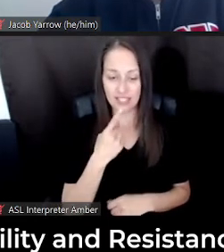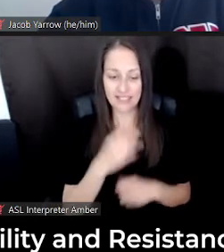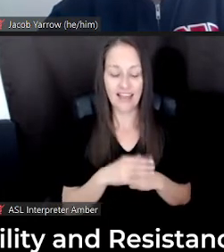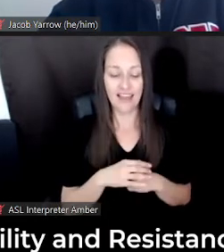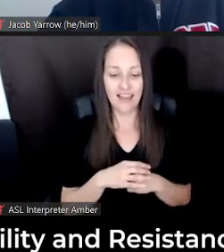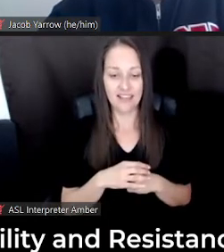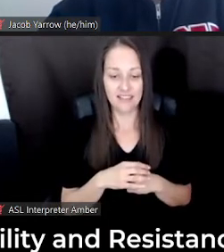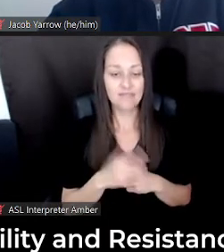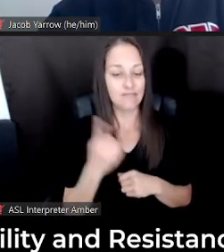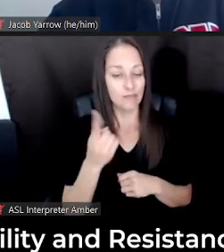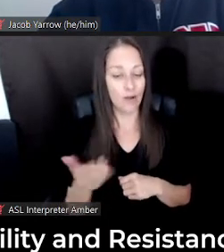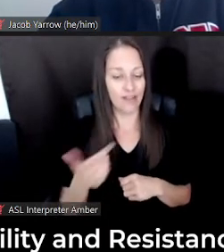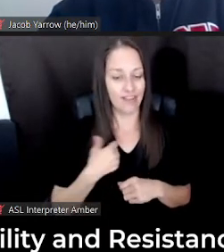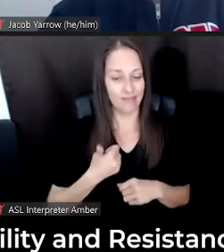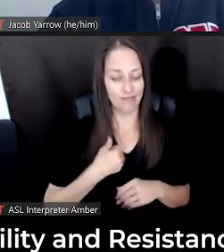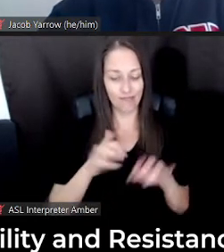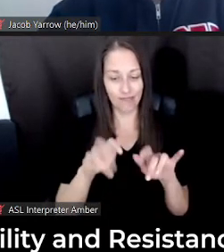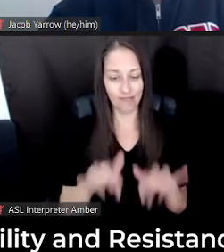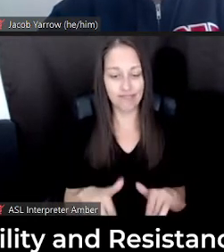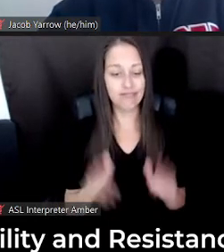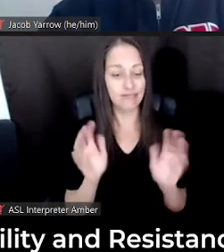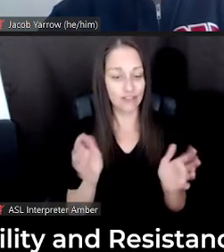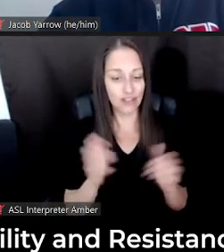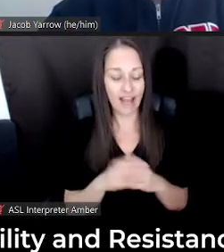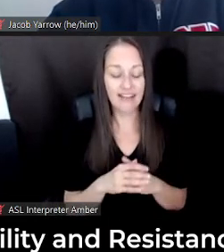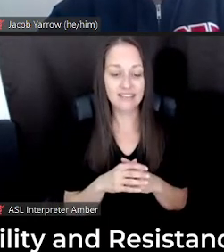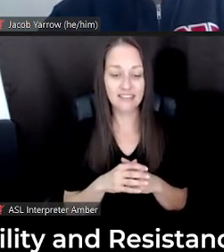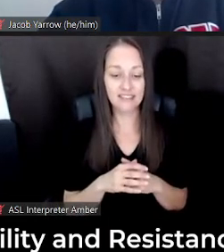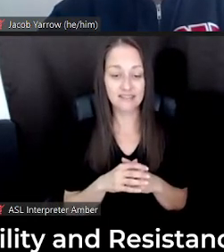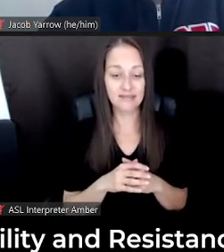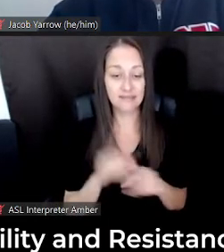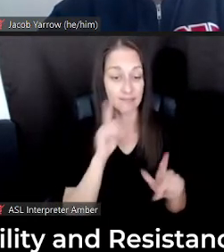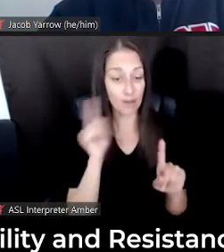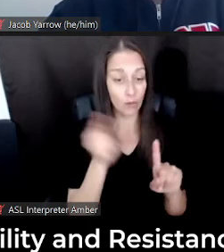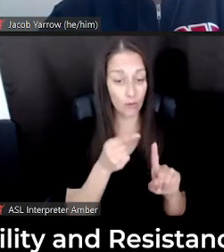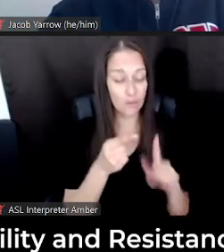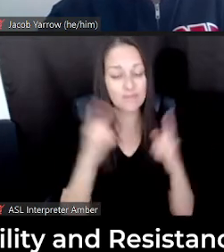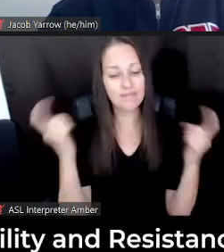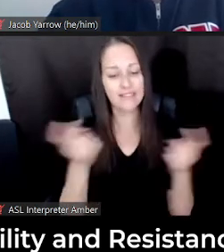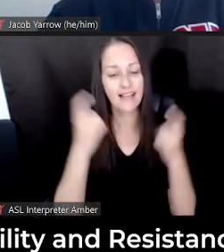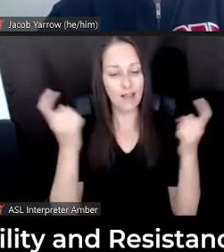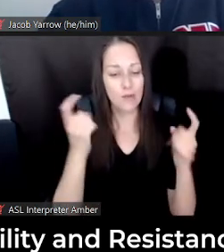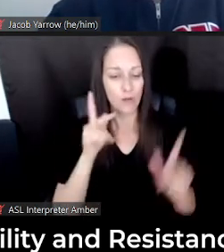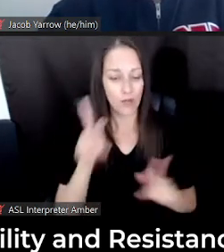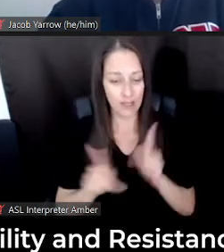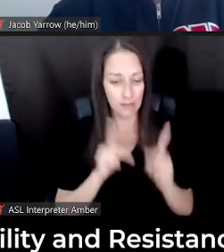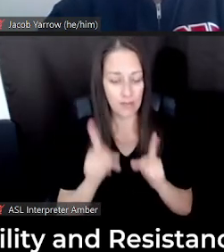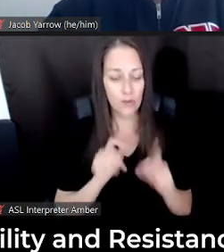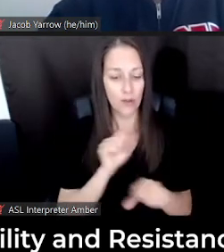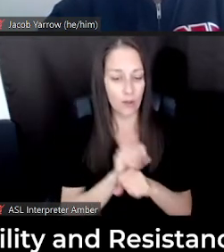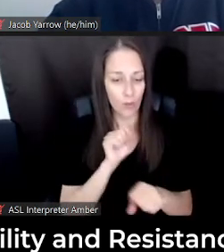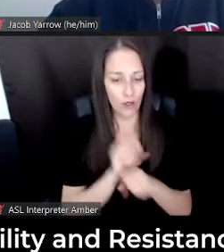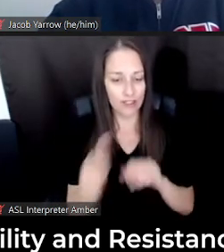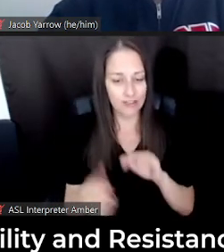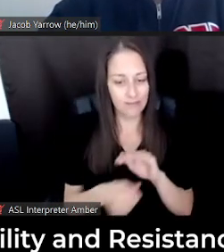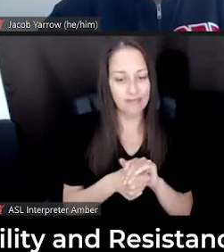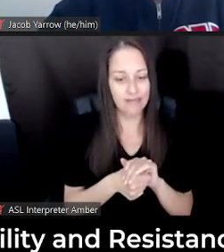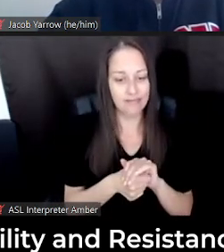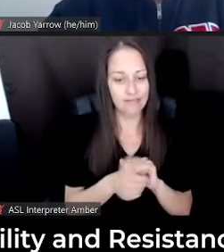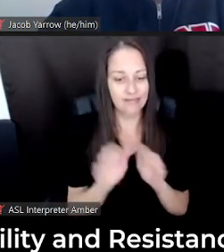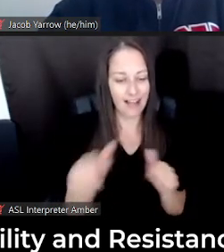chat, trying to celebrate those who are working behind the scenes to ensure that artist